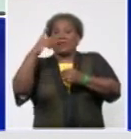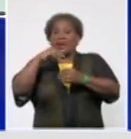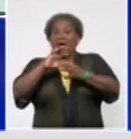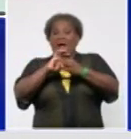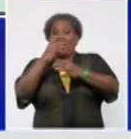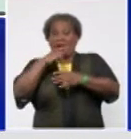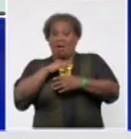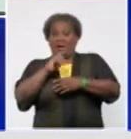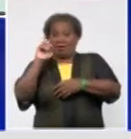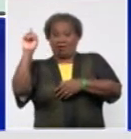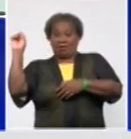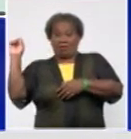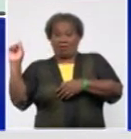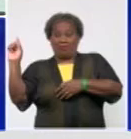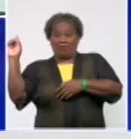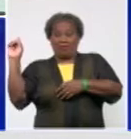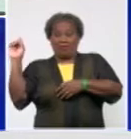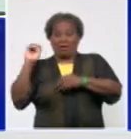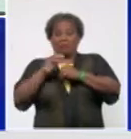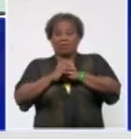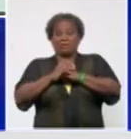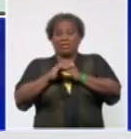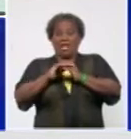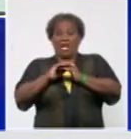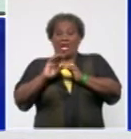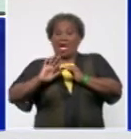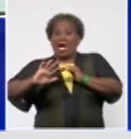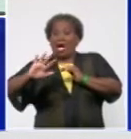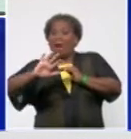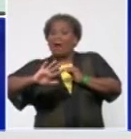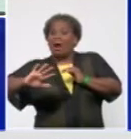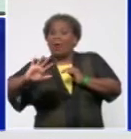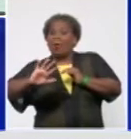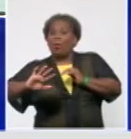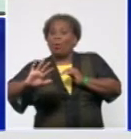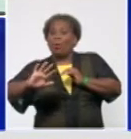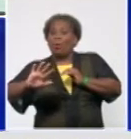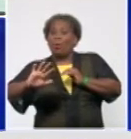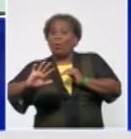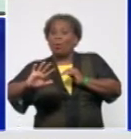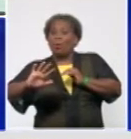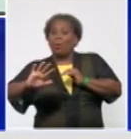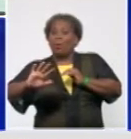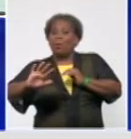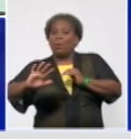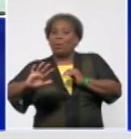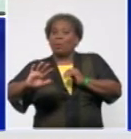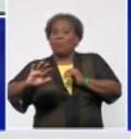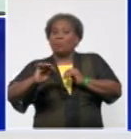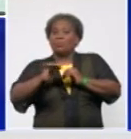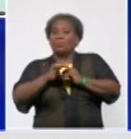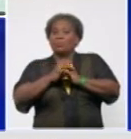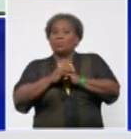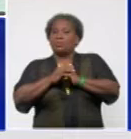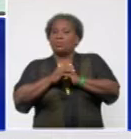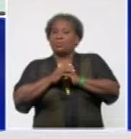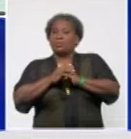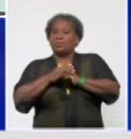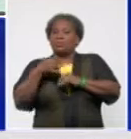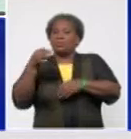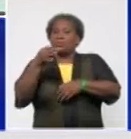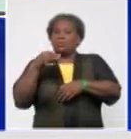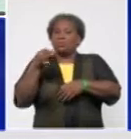picture highlights the area of Párraga. At the bottom, we can see Boyeros with 1